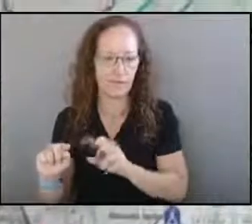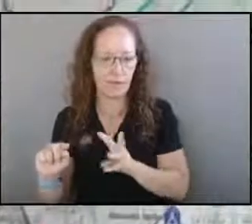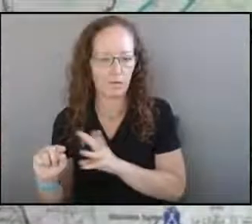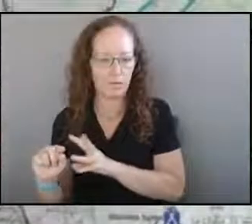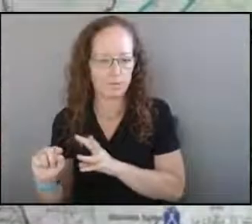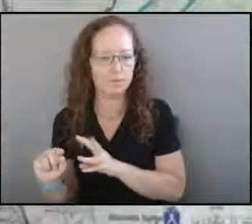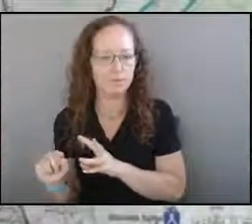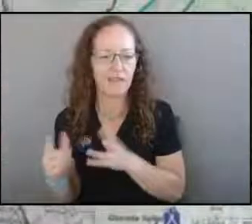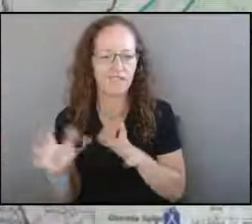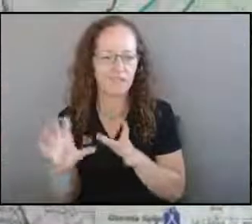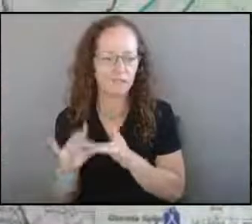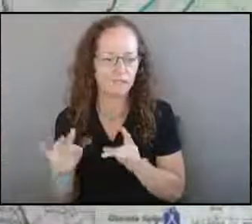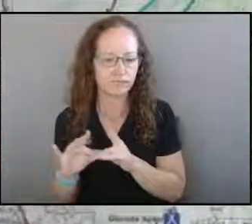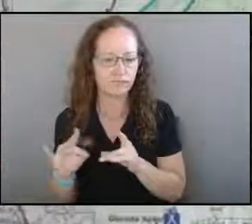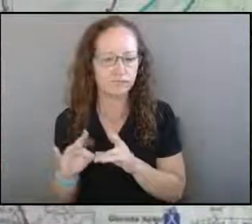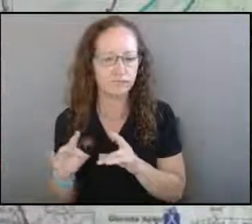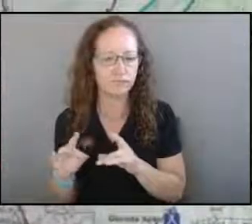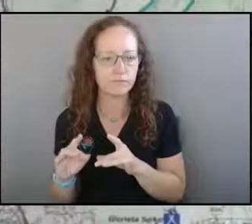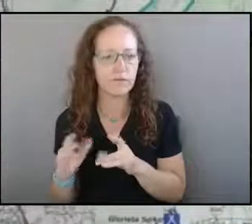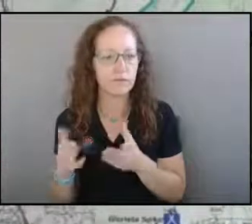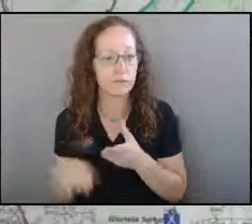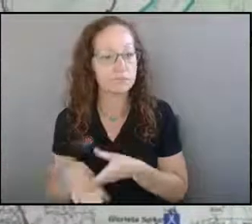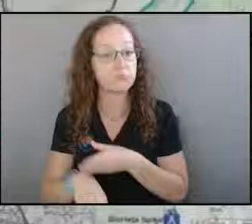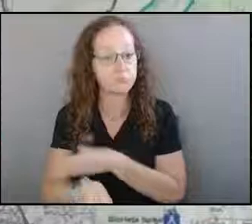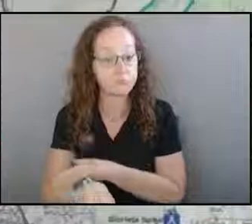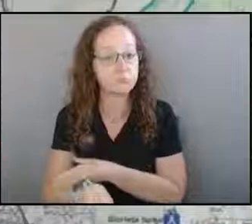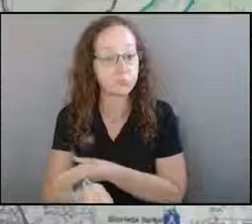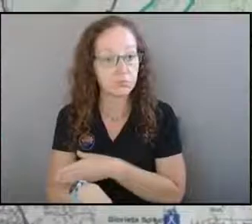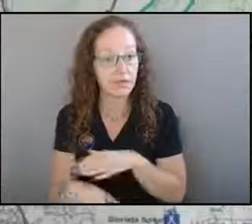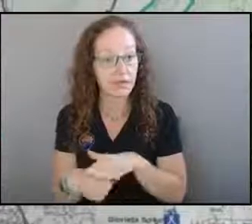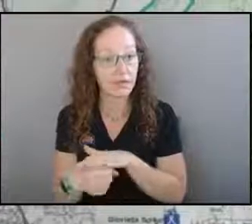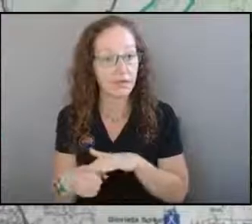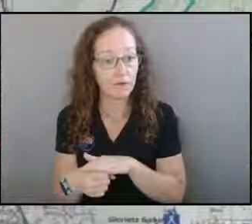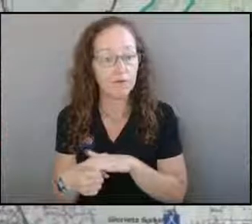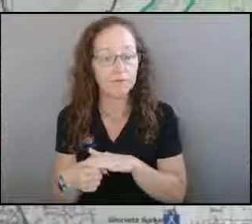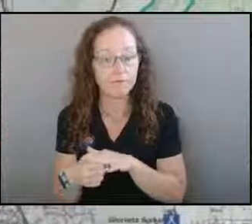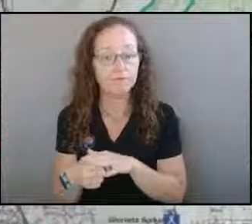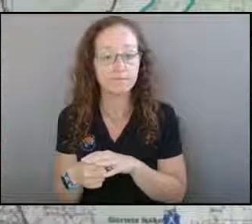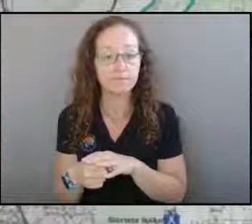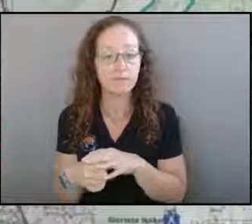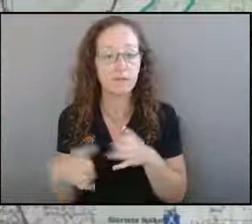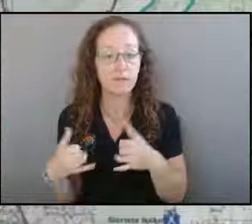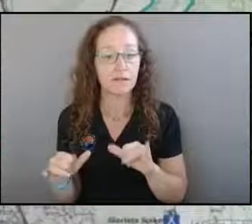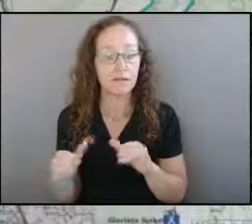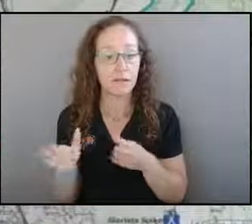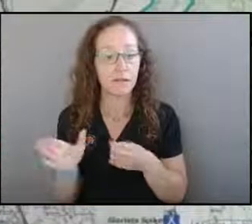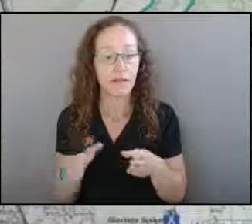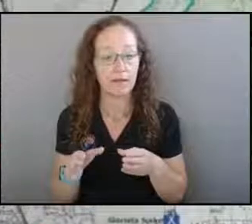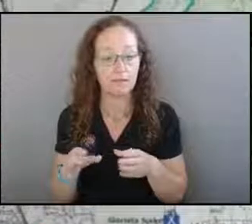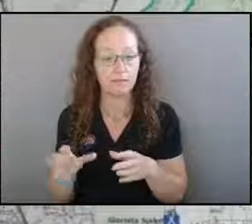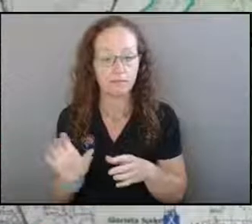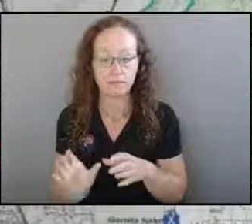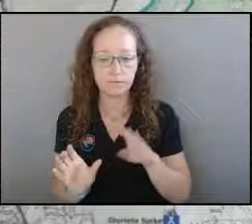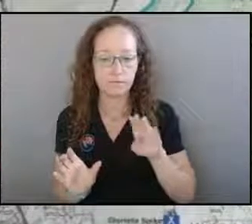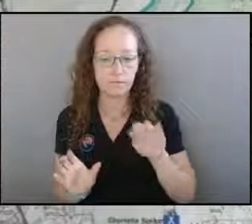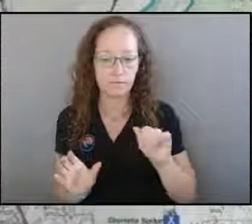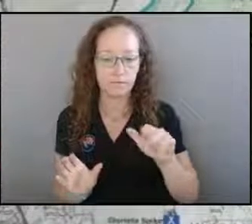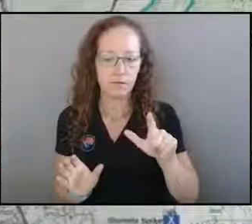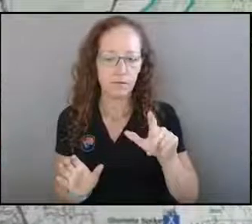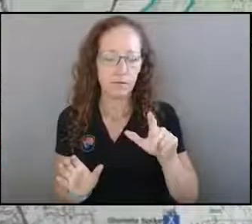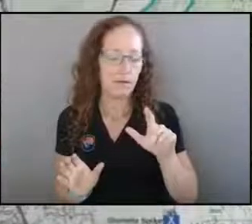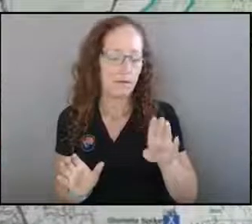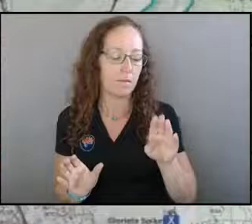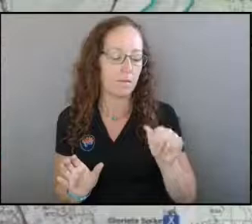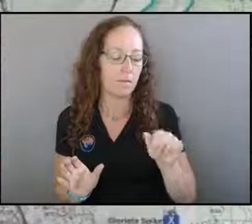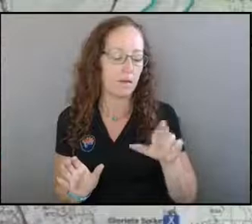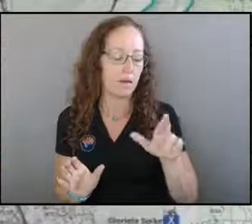stated, made good progress through here. We still plan on coming underneath Barrios Peak, or Barrios Peak,